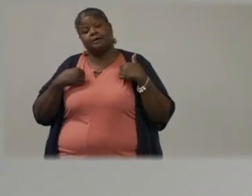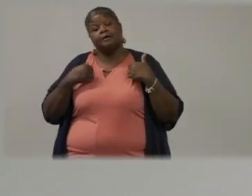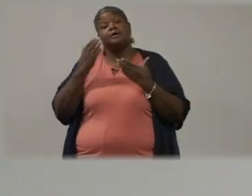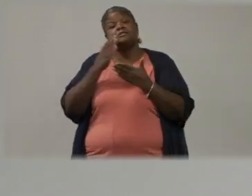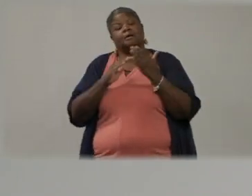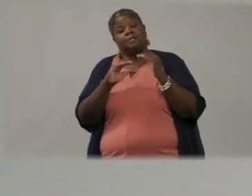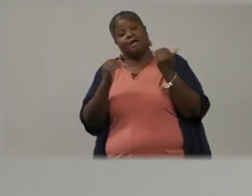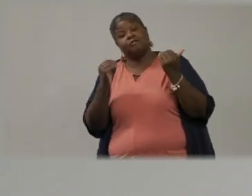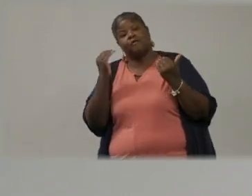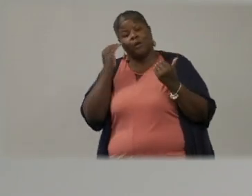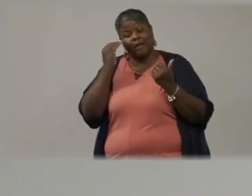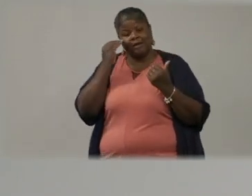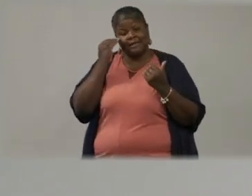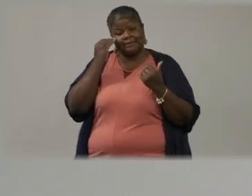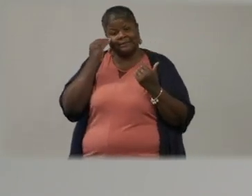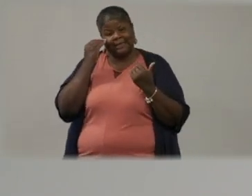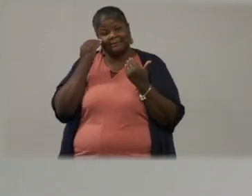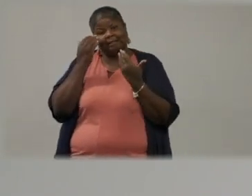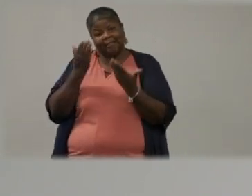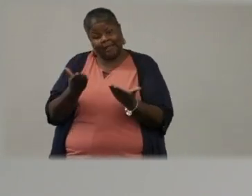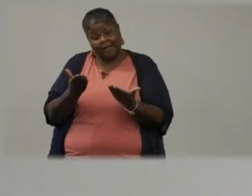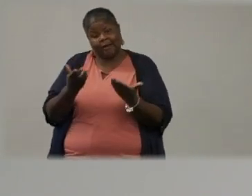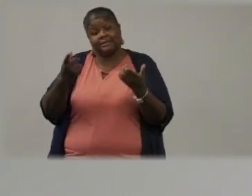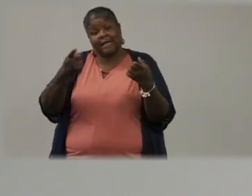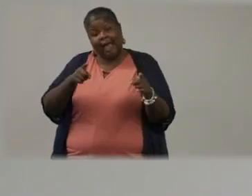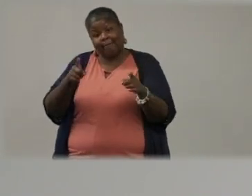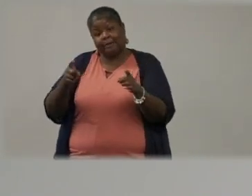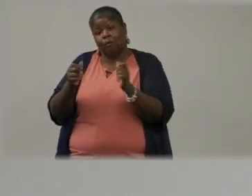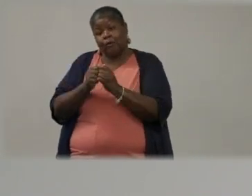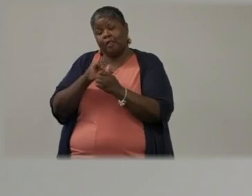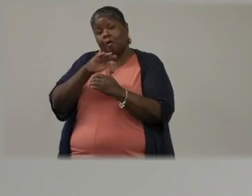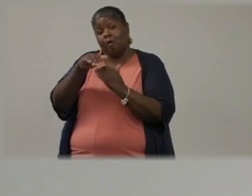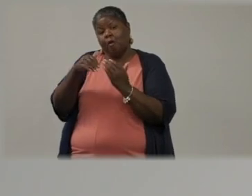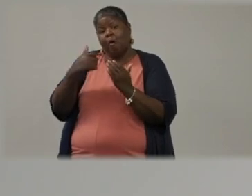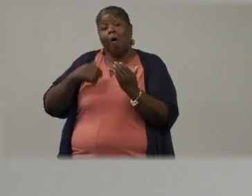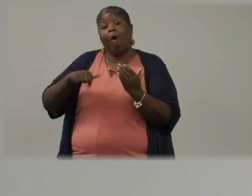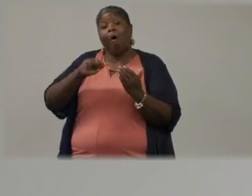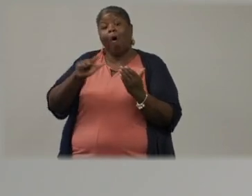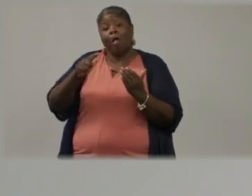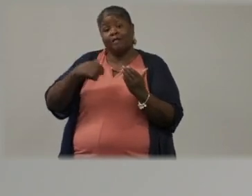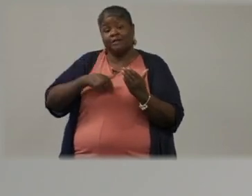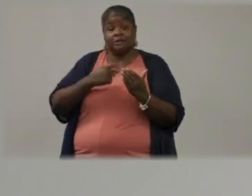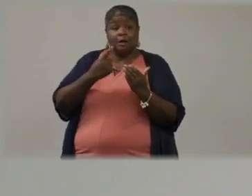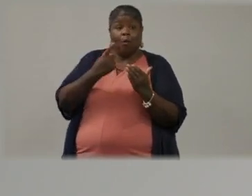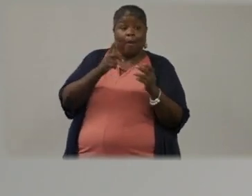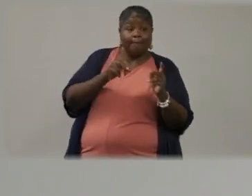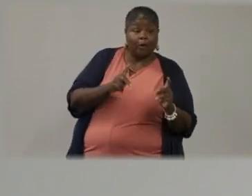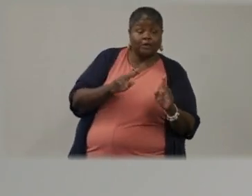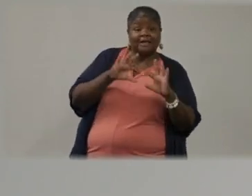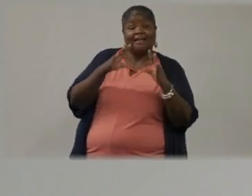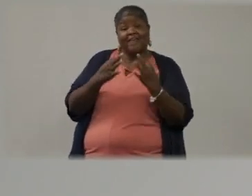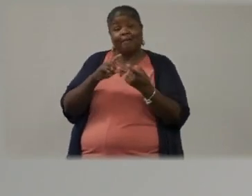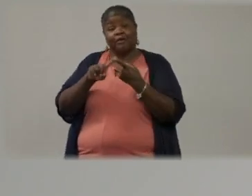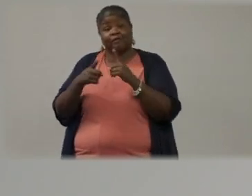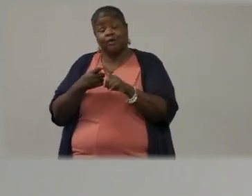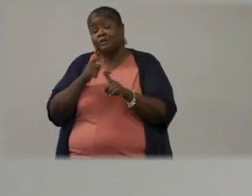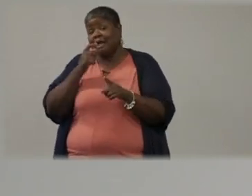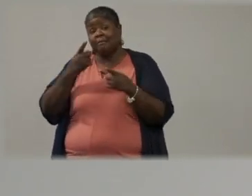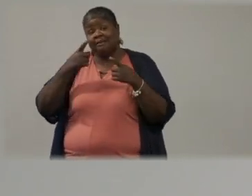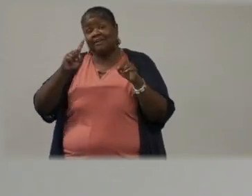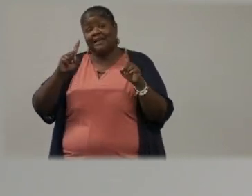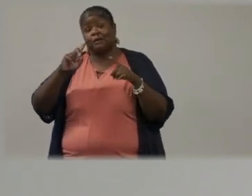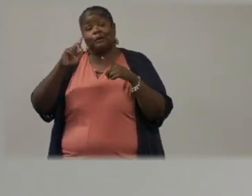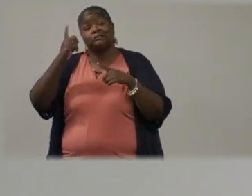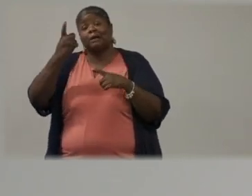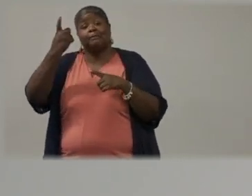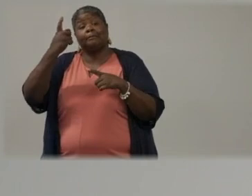of awareness that it is existing and it's amongst all of us. I don't know one person, family, or friends who has not had somebody who's been affected with some kind